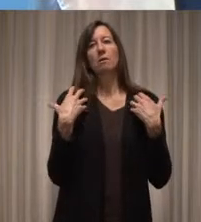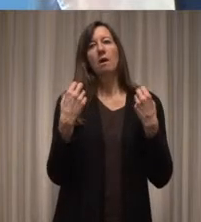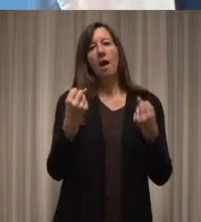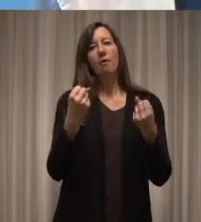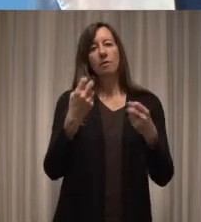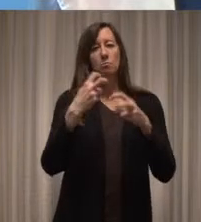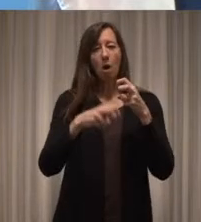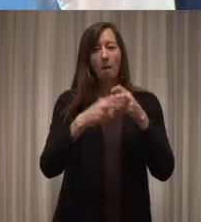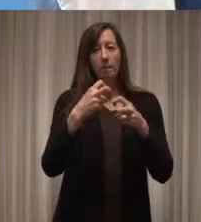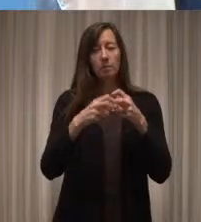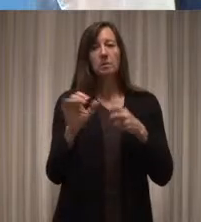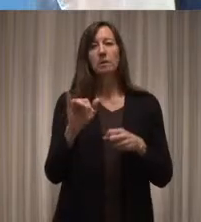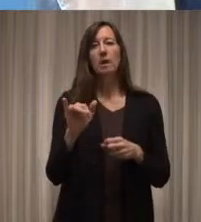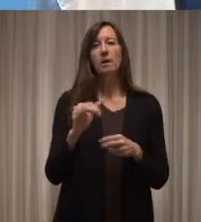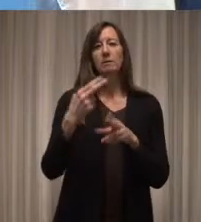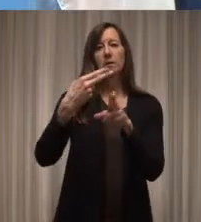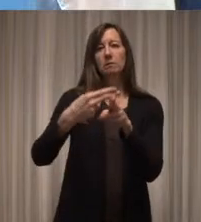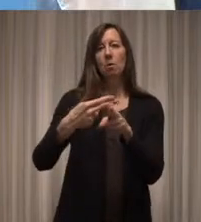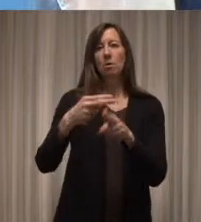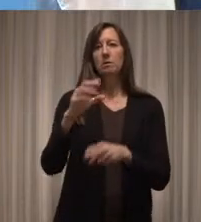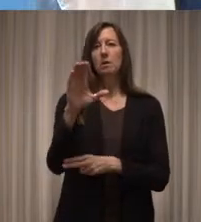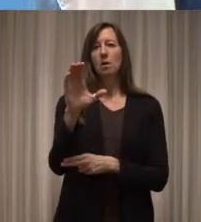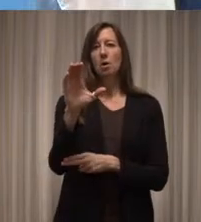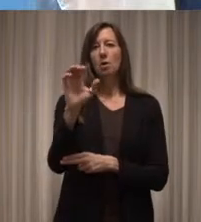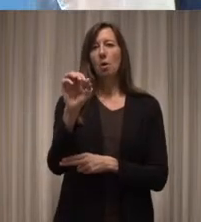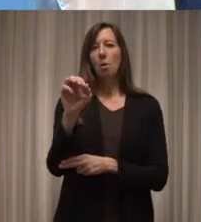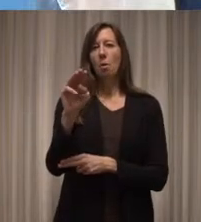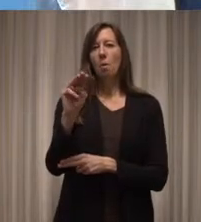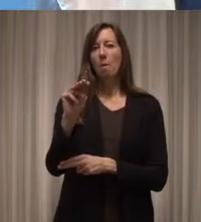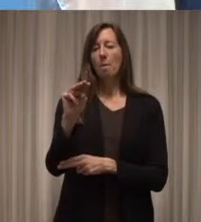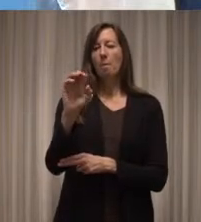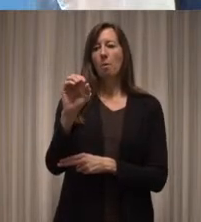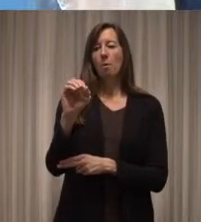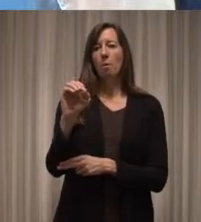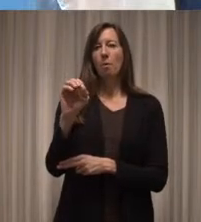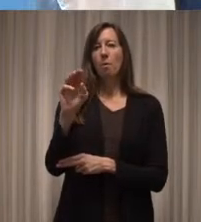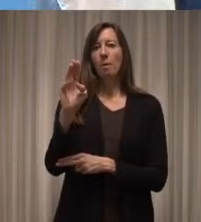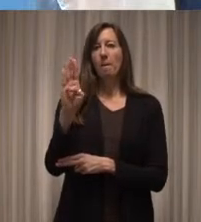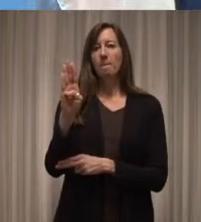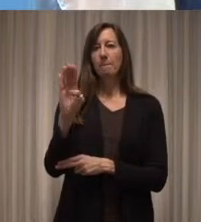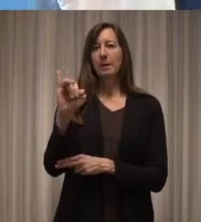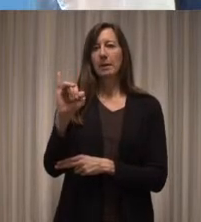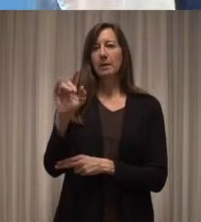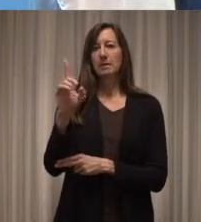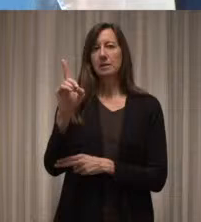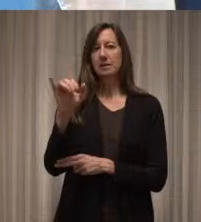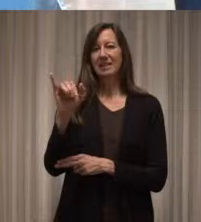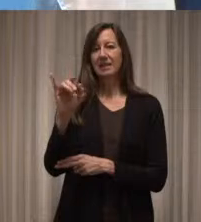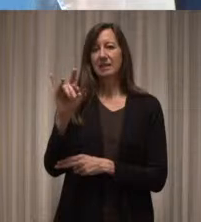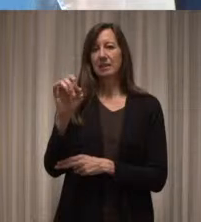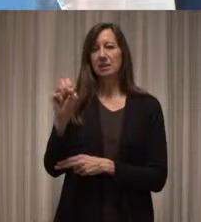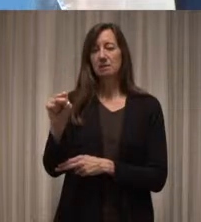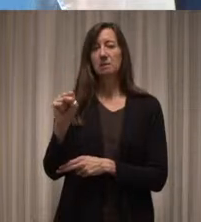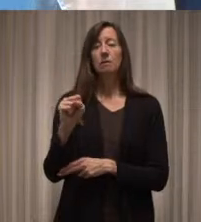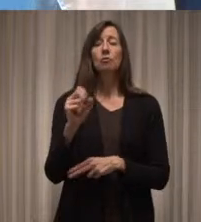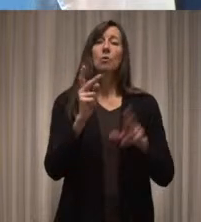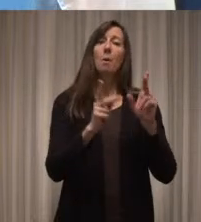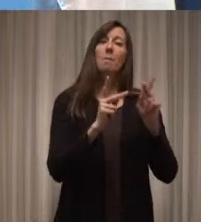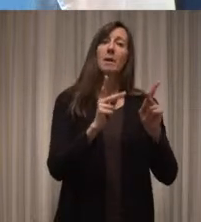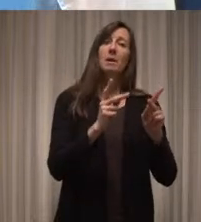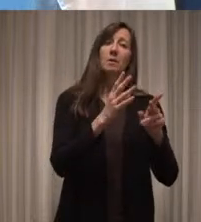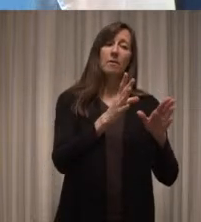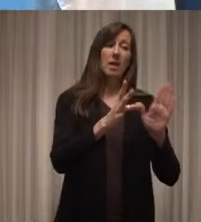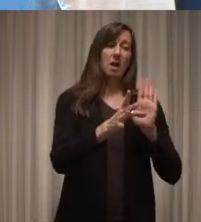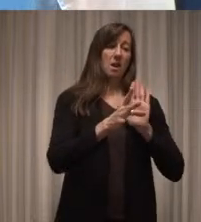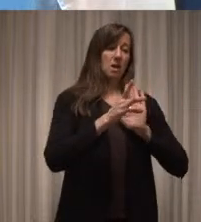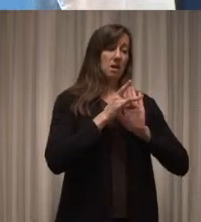comorbidities, where folks that have these underlying health conditions who do get COVID are at a much greater risk of getting very